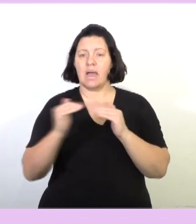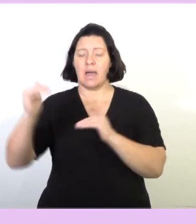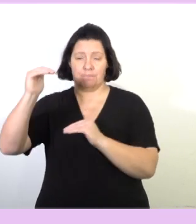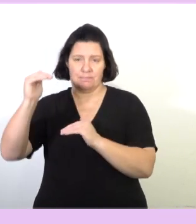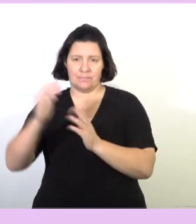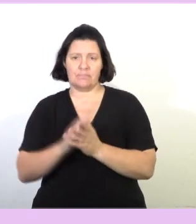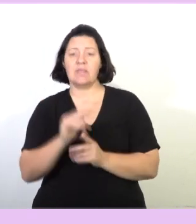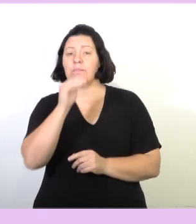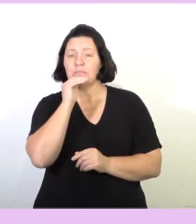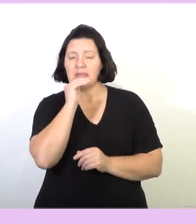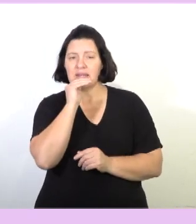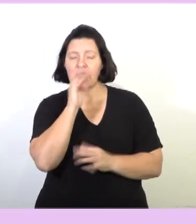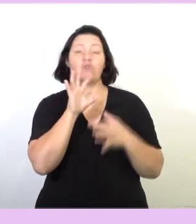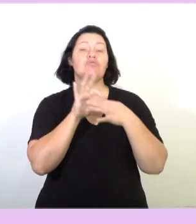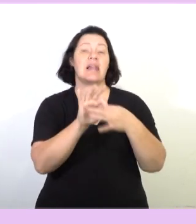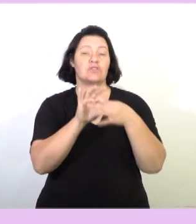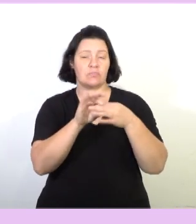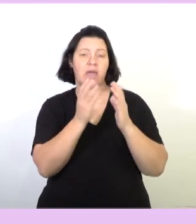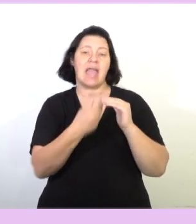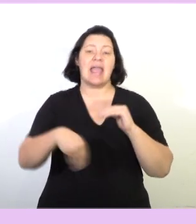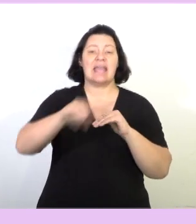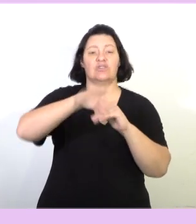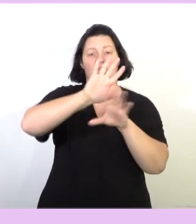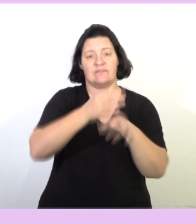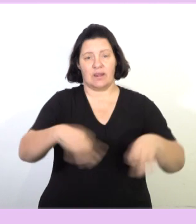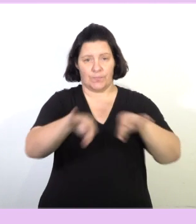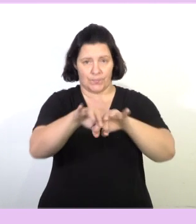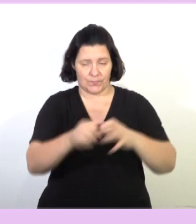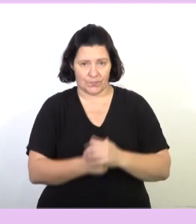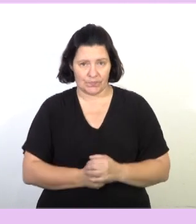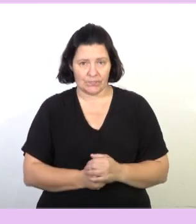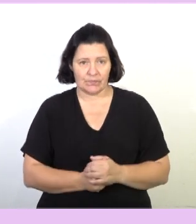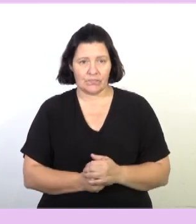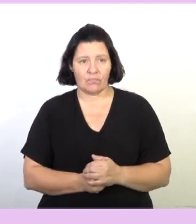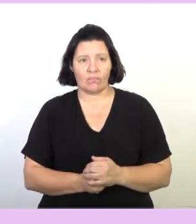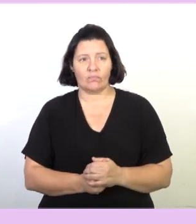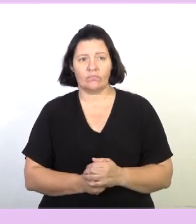can say there is a relationship of increasing values.